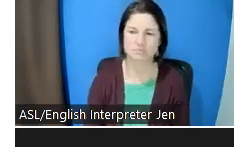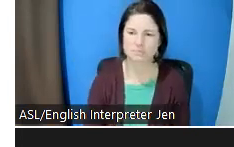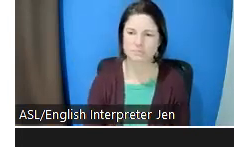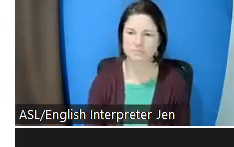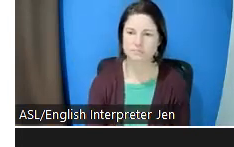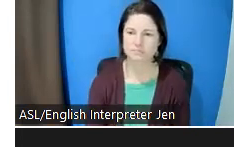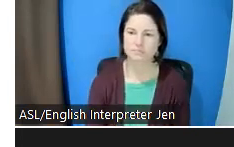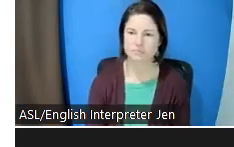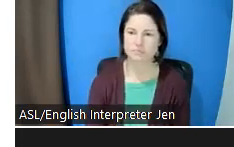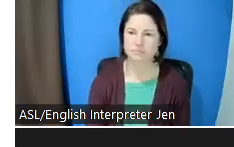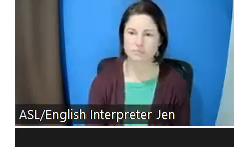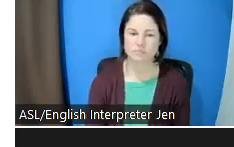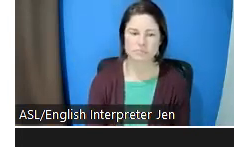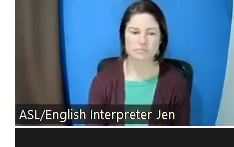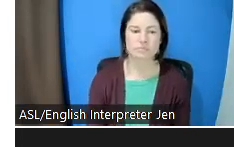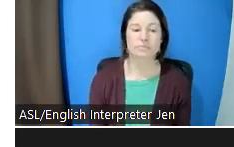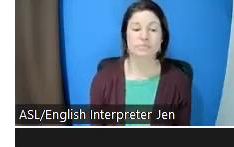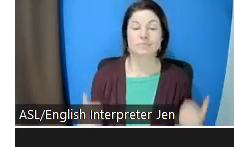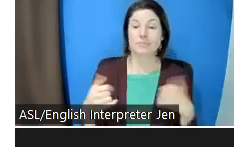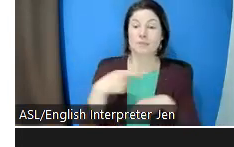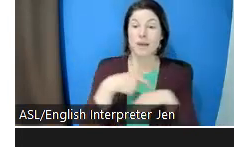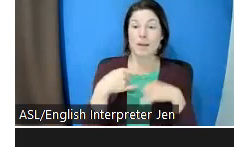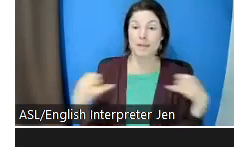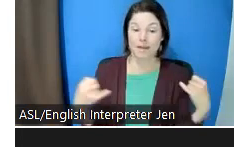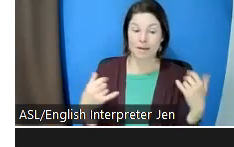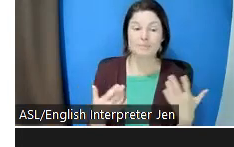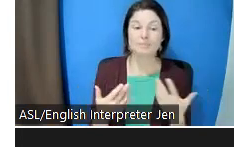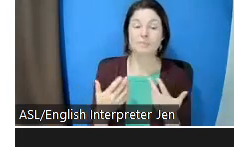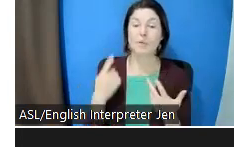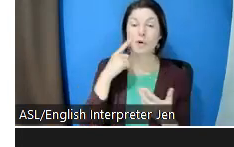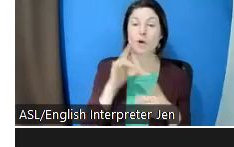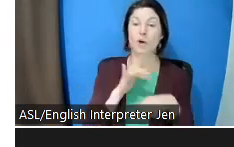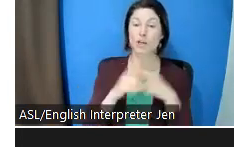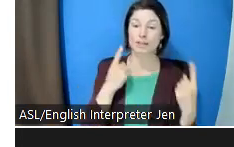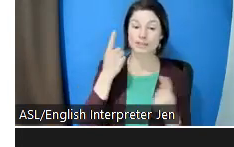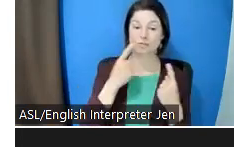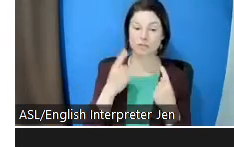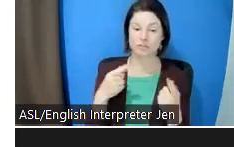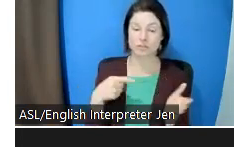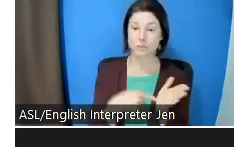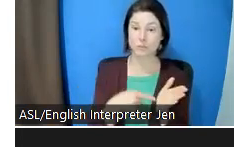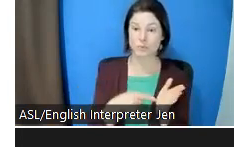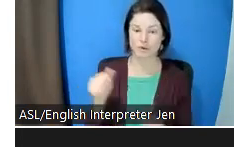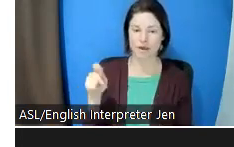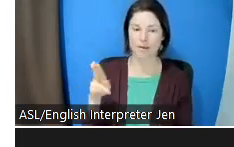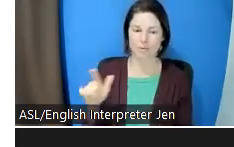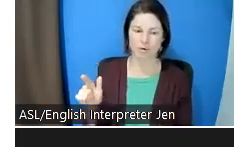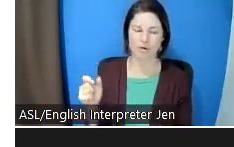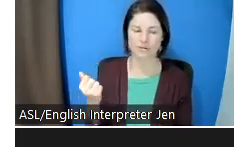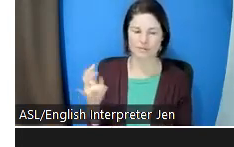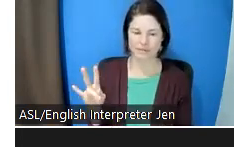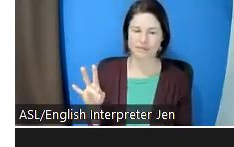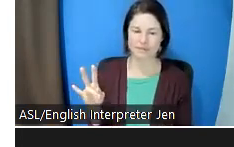timeline, the early consideration deadline is April 17th by the end of the day, 11:59